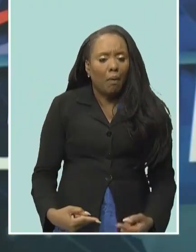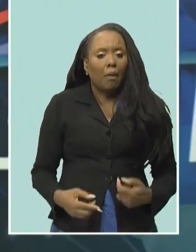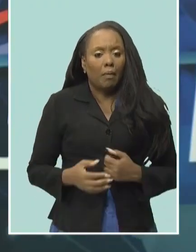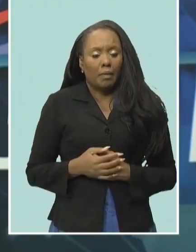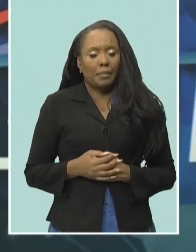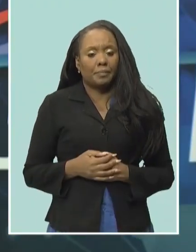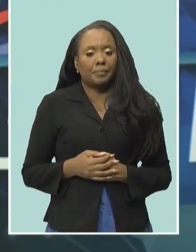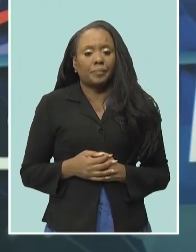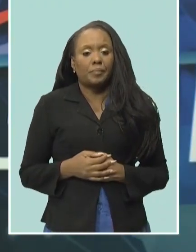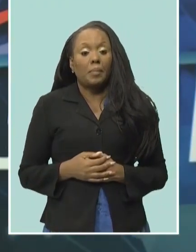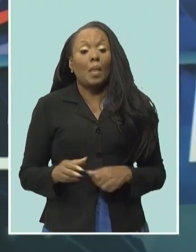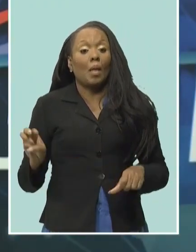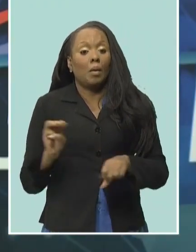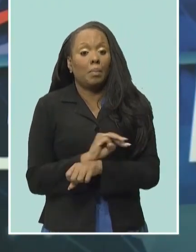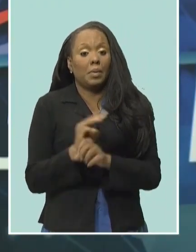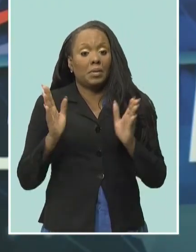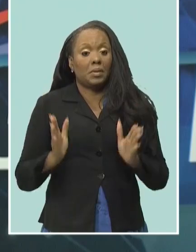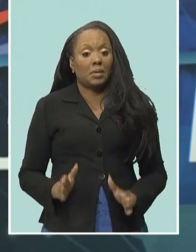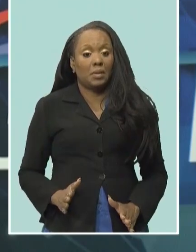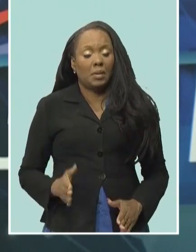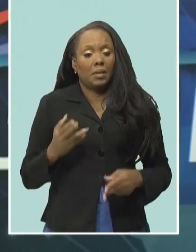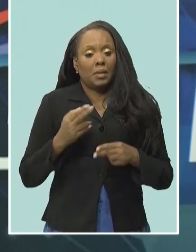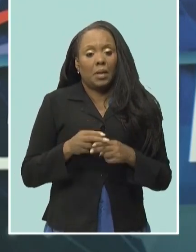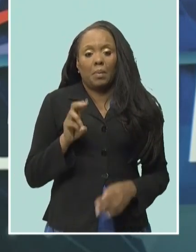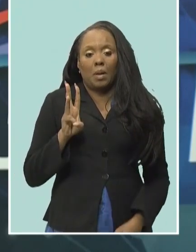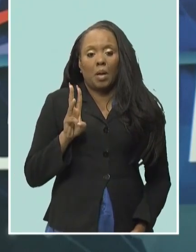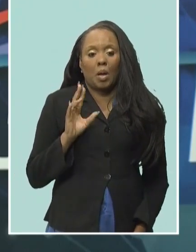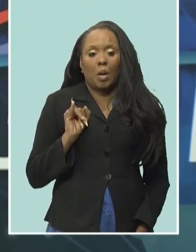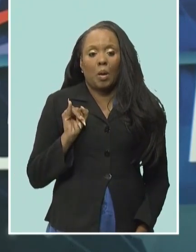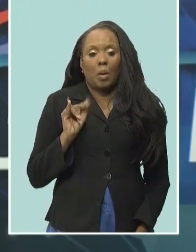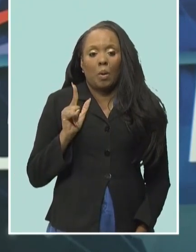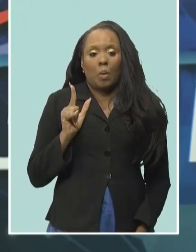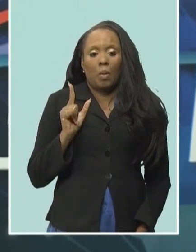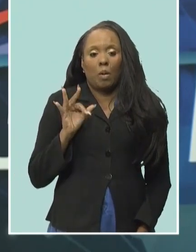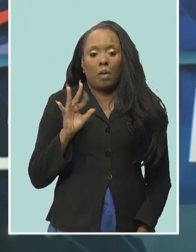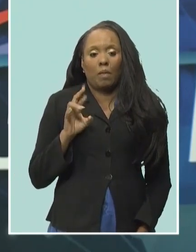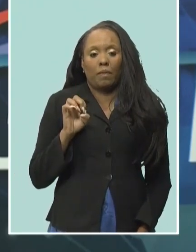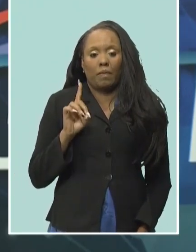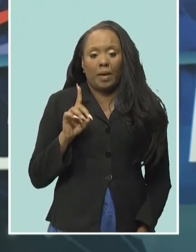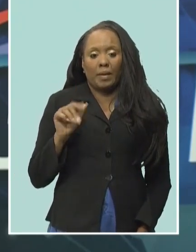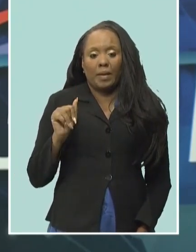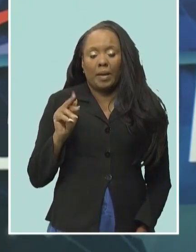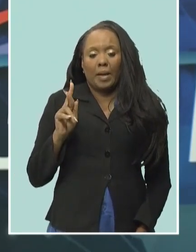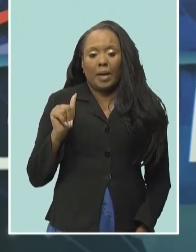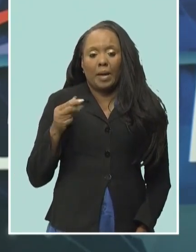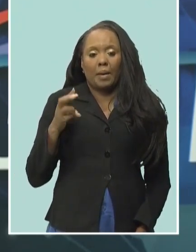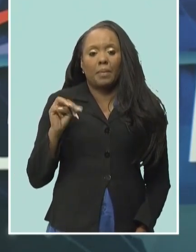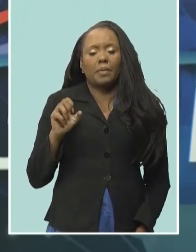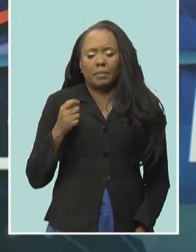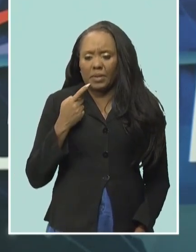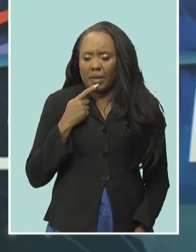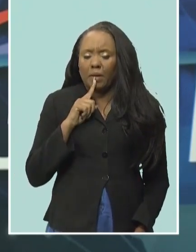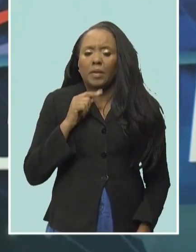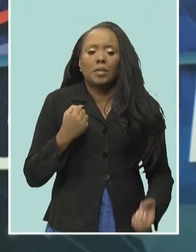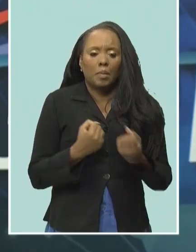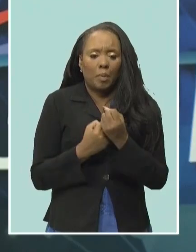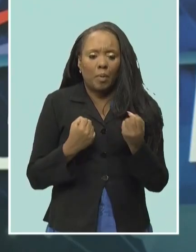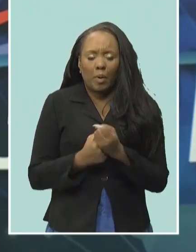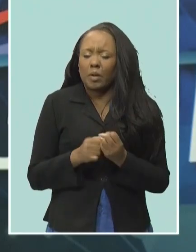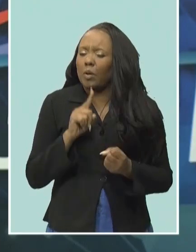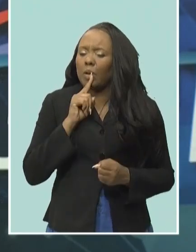Minister of Home Affairs and Information Wilfred Abrams is on board with the venture. He says Ms. King is an example for many to